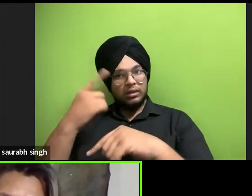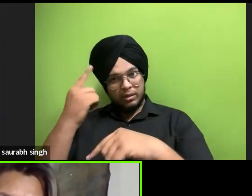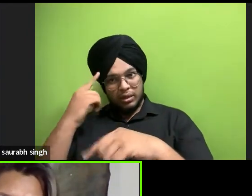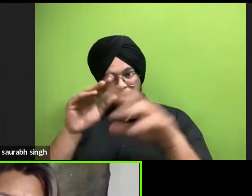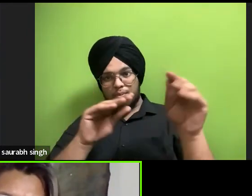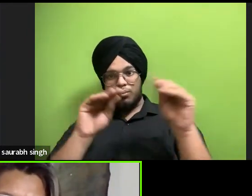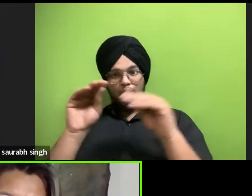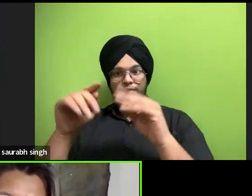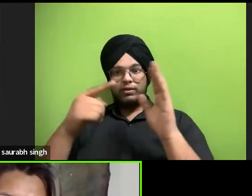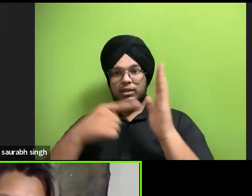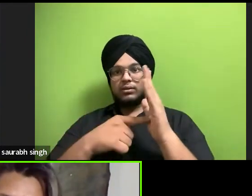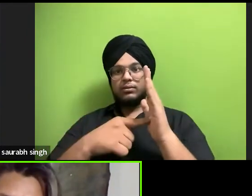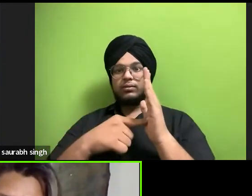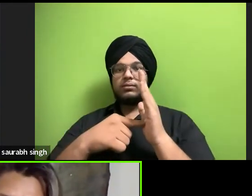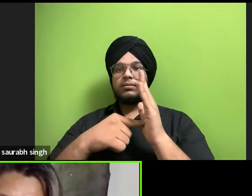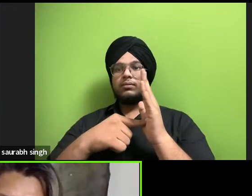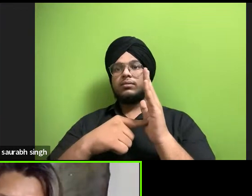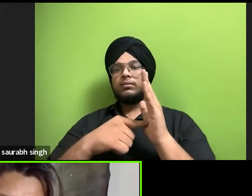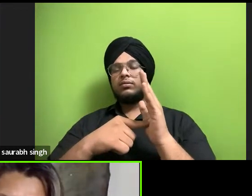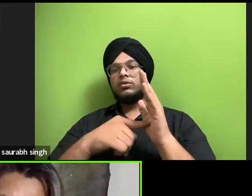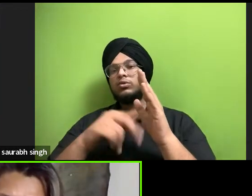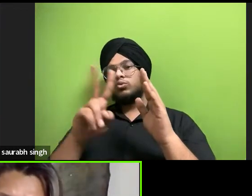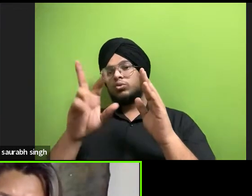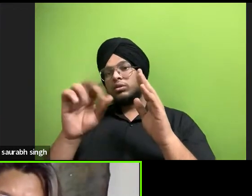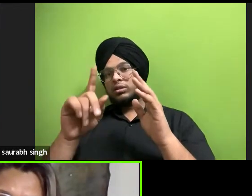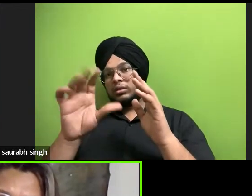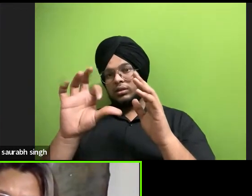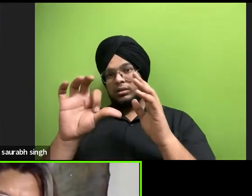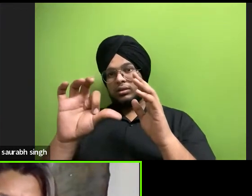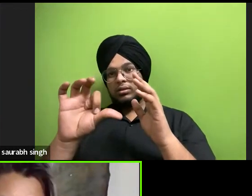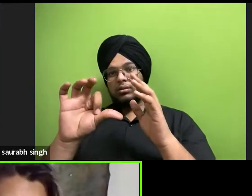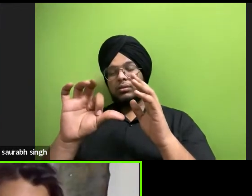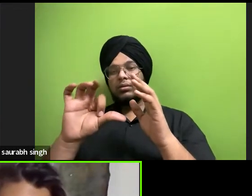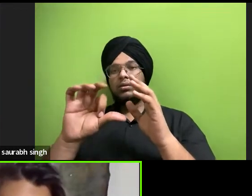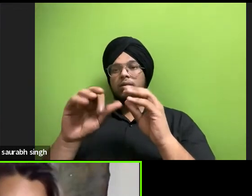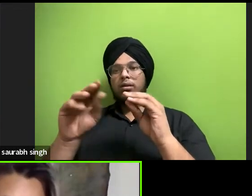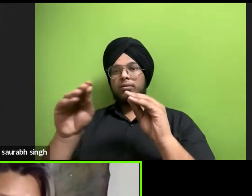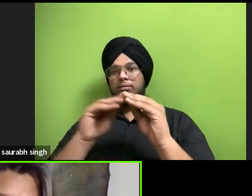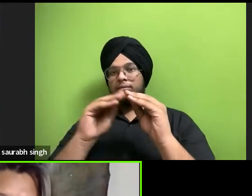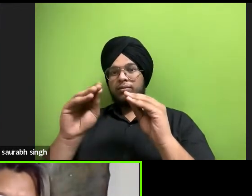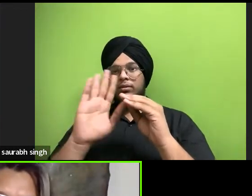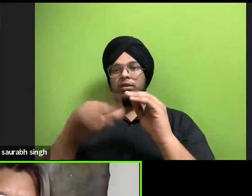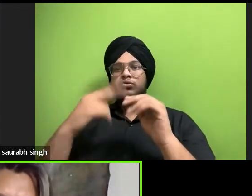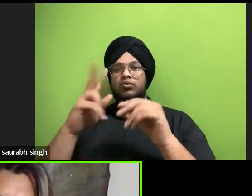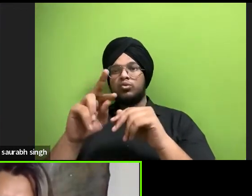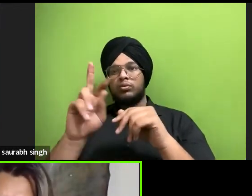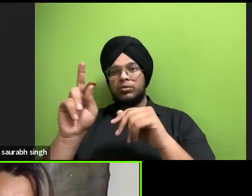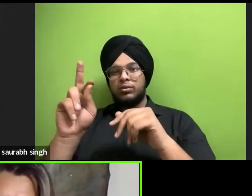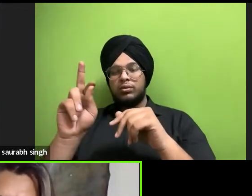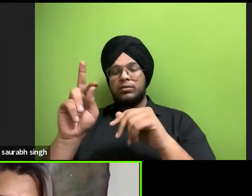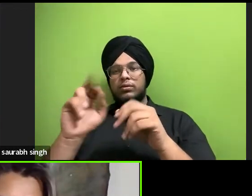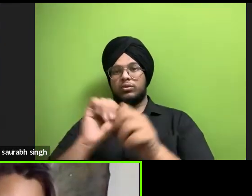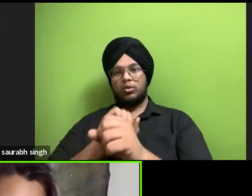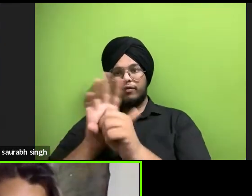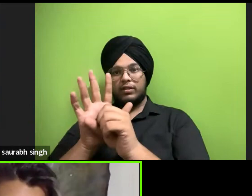of the 2019 environment of protest, then 2020 COVID,